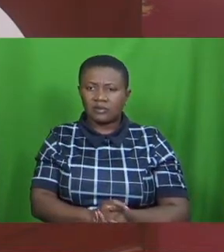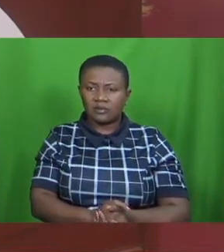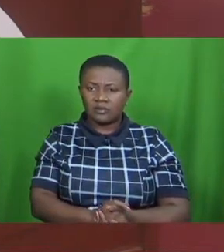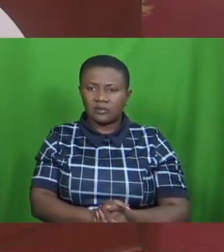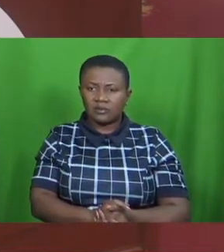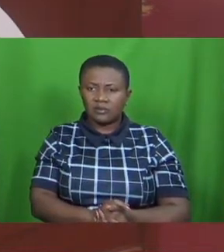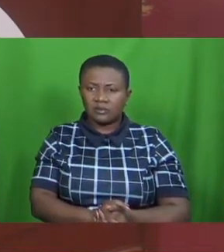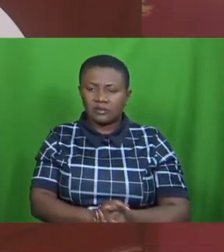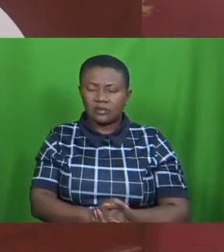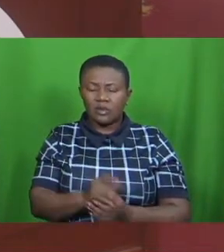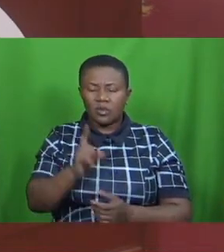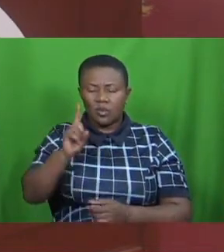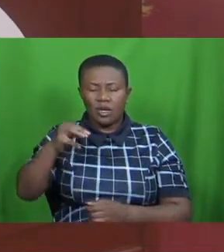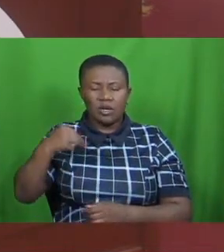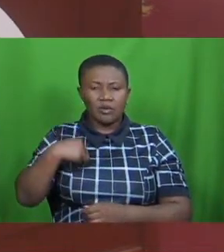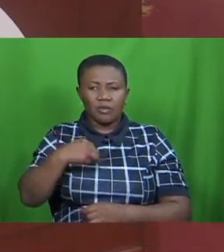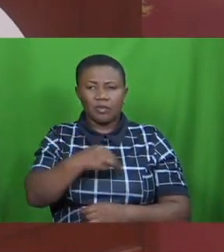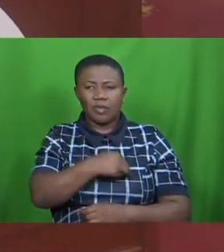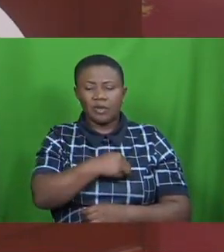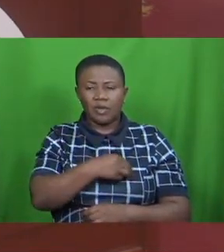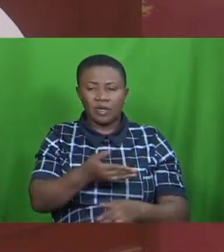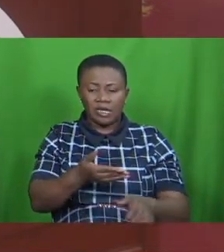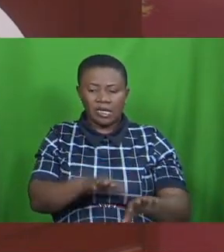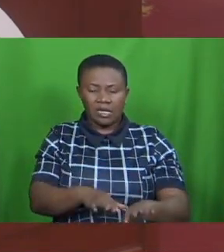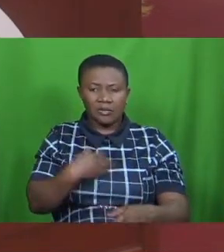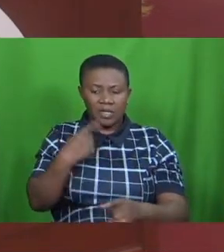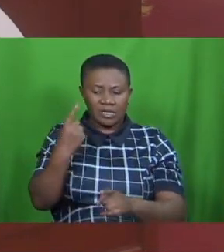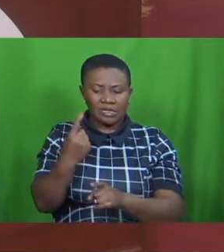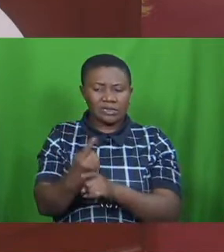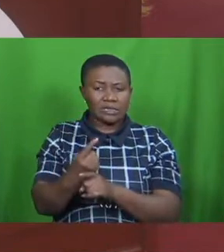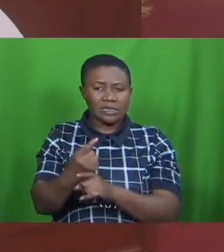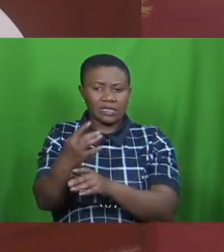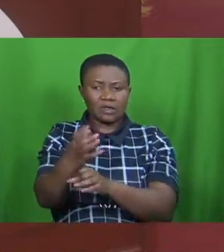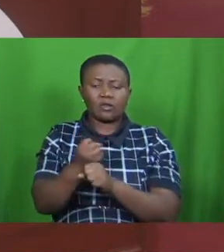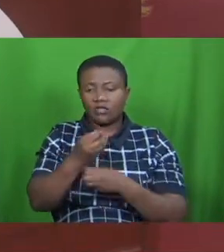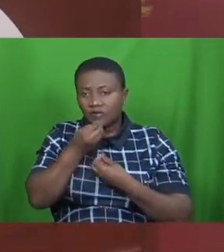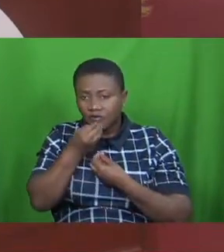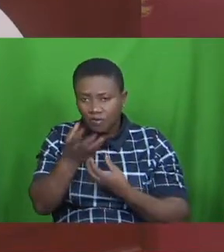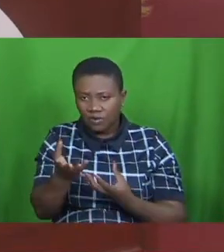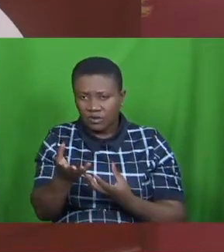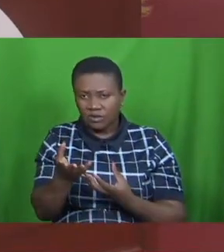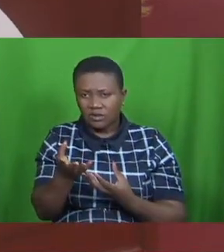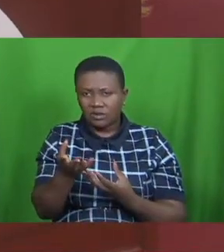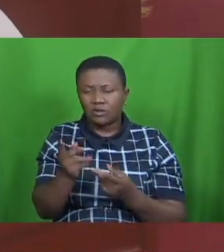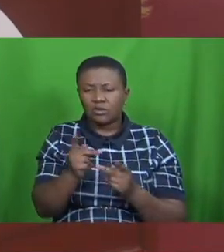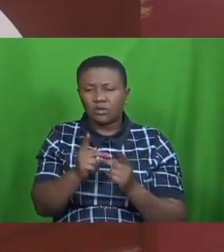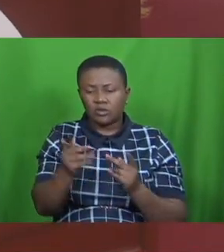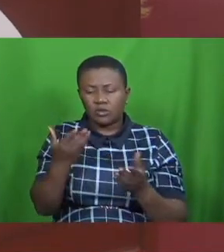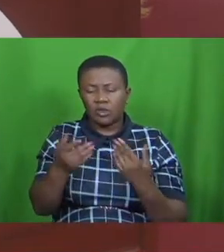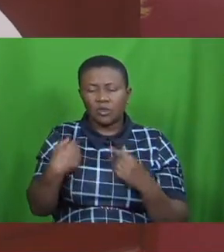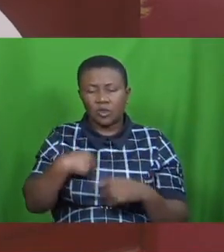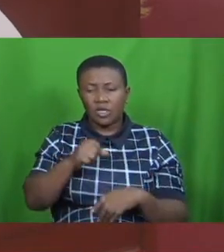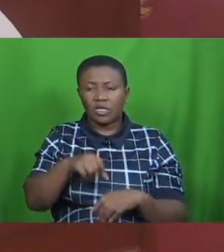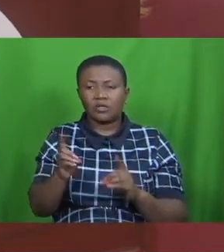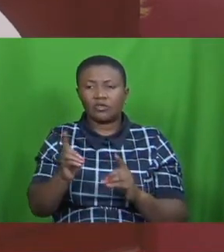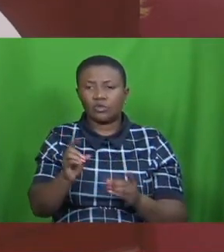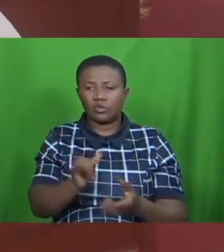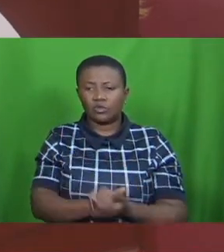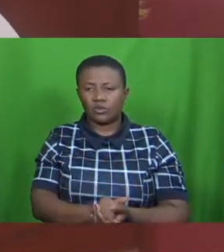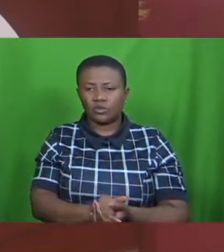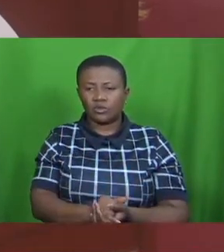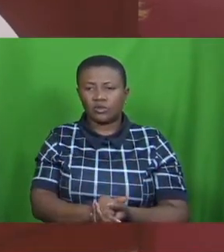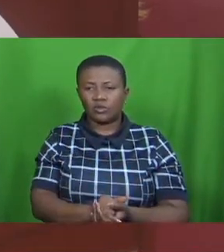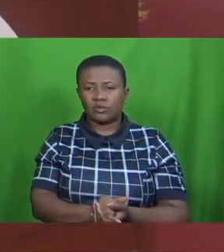passed on. And it was brought to my attention this morning. I perused it, and I think we can take it. So subject to the